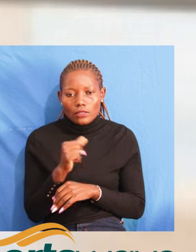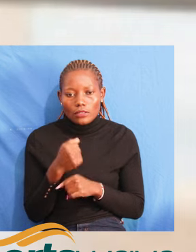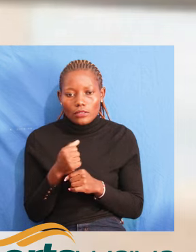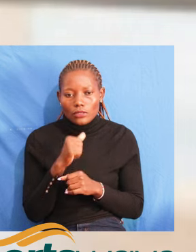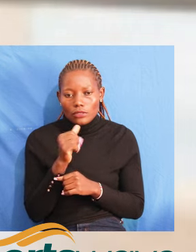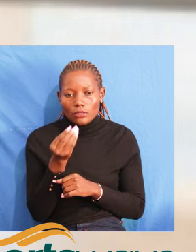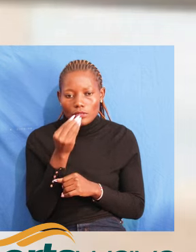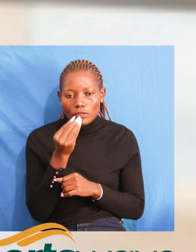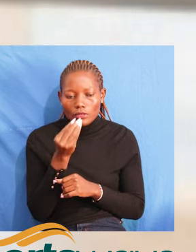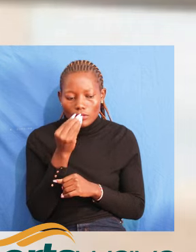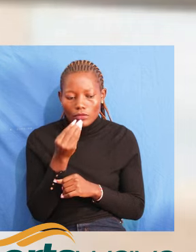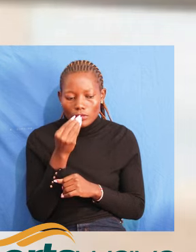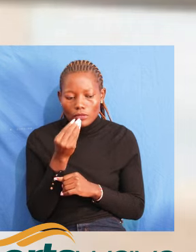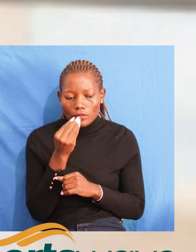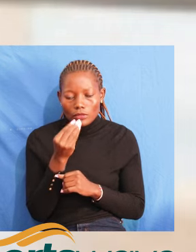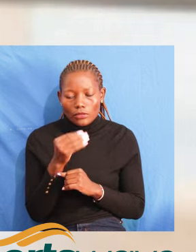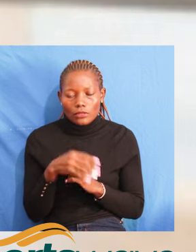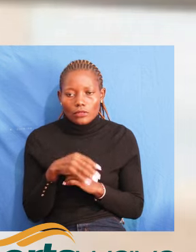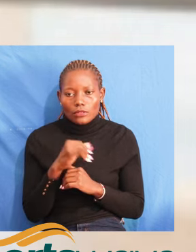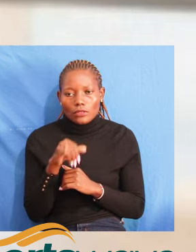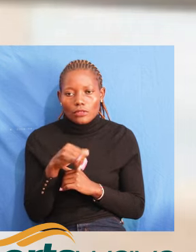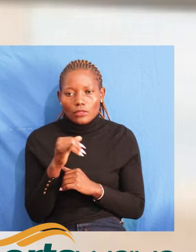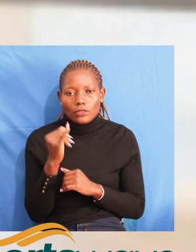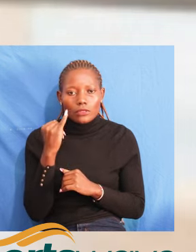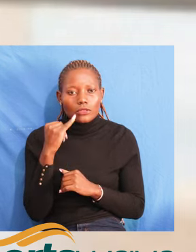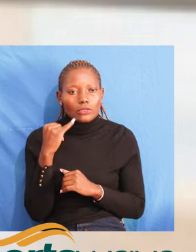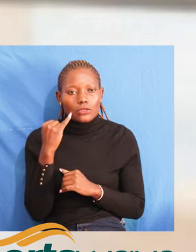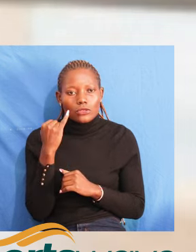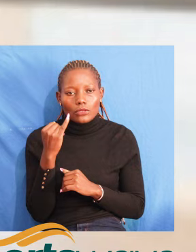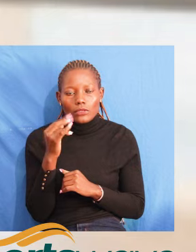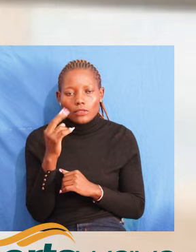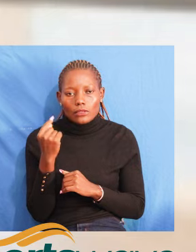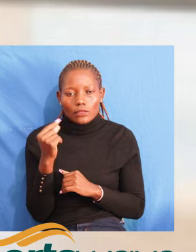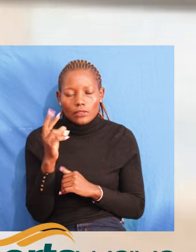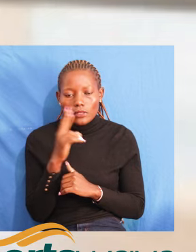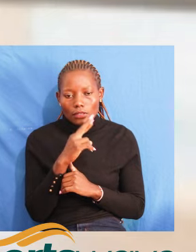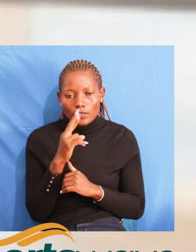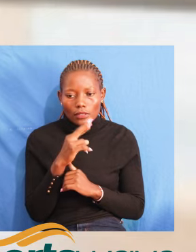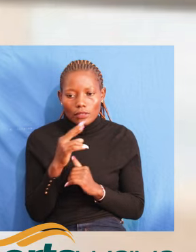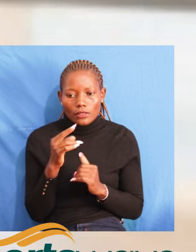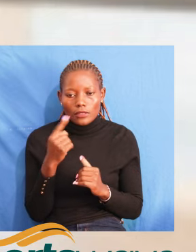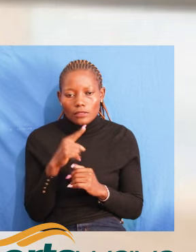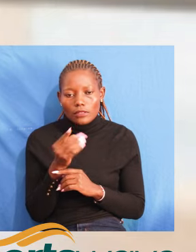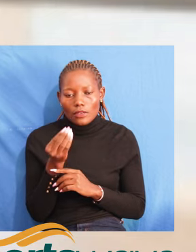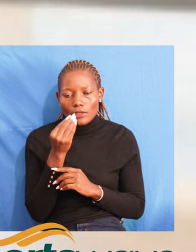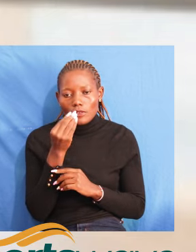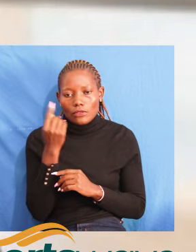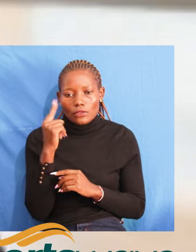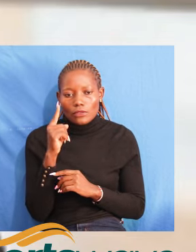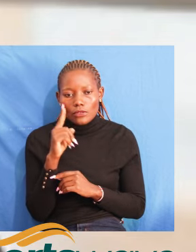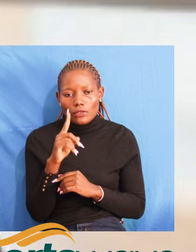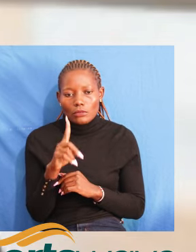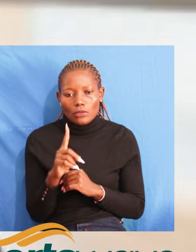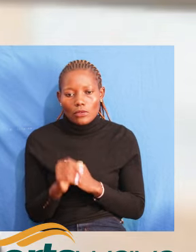food, they just do juice, green juice and red juice, like as their food for like 1